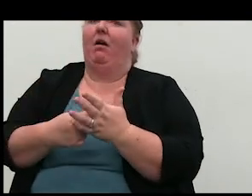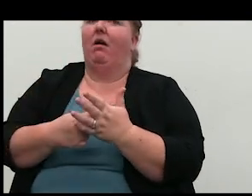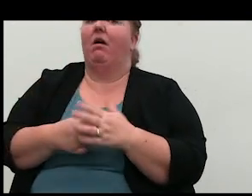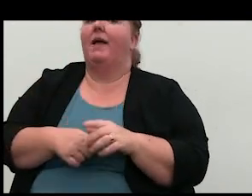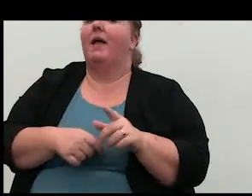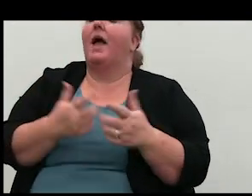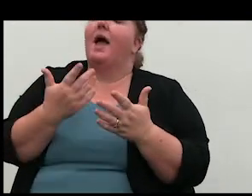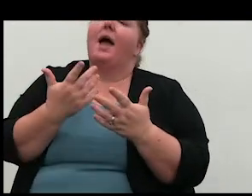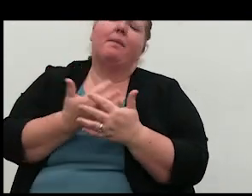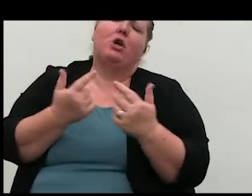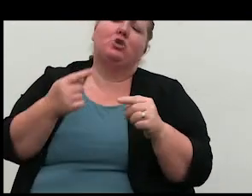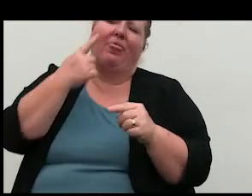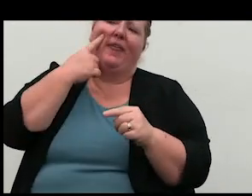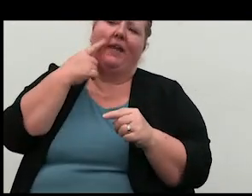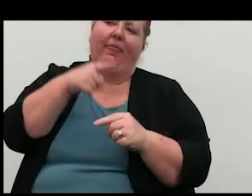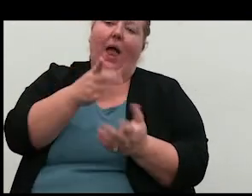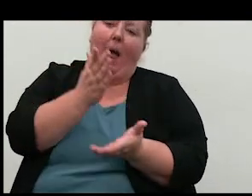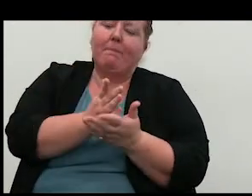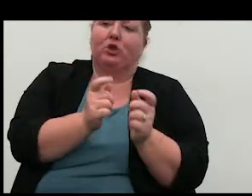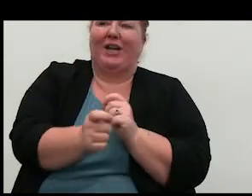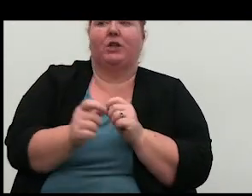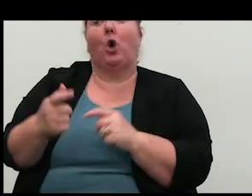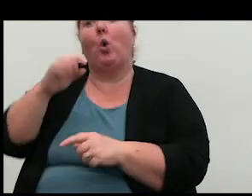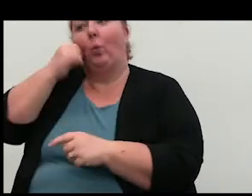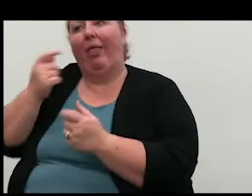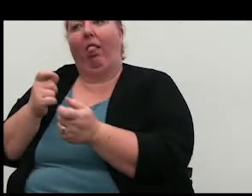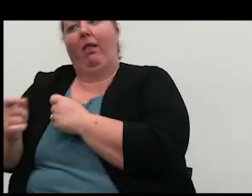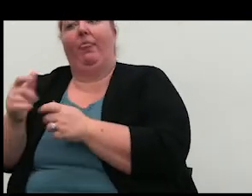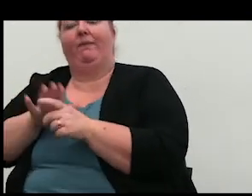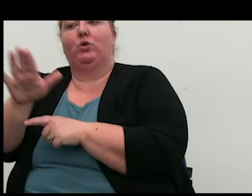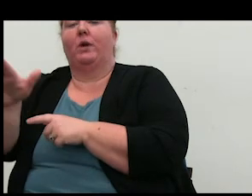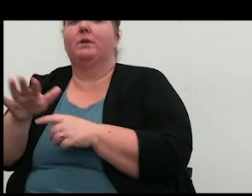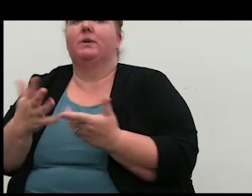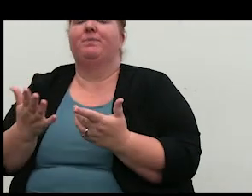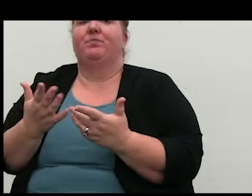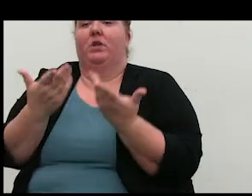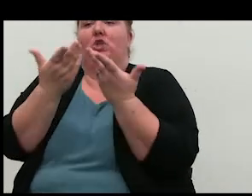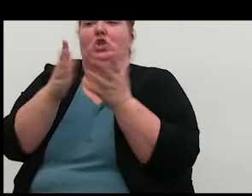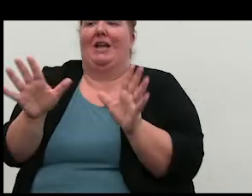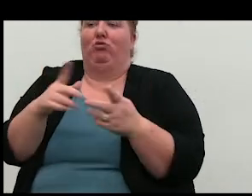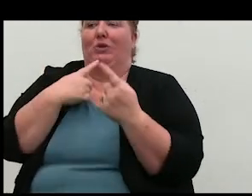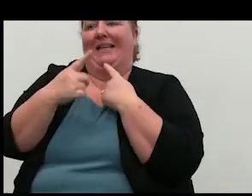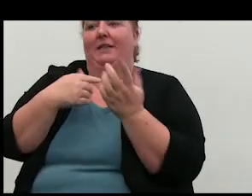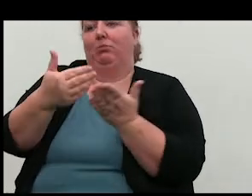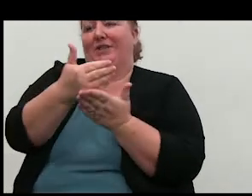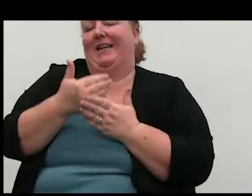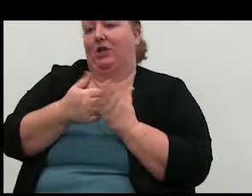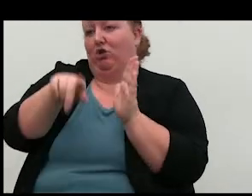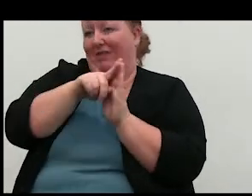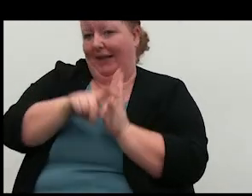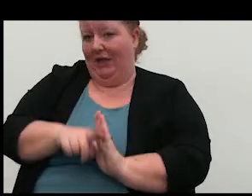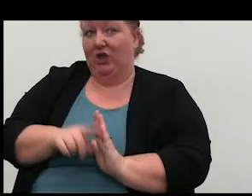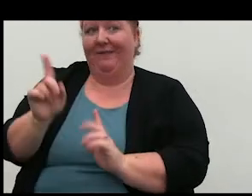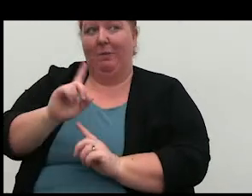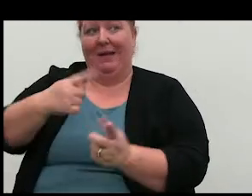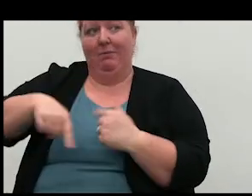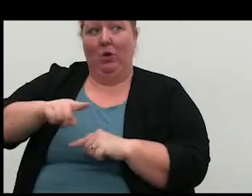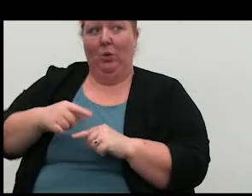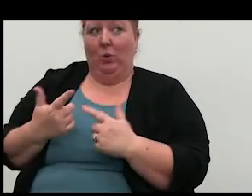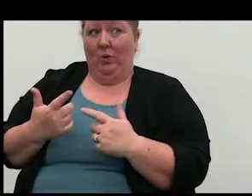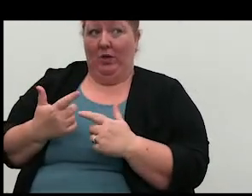will change this in the future. Okay, GDPR, General Data Protection Regulation, for those of you